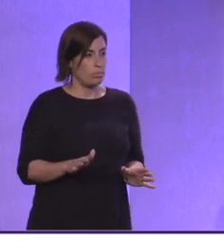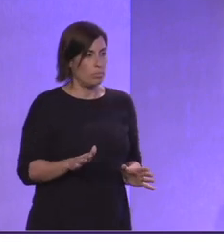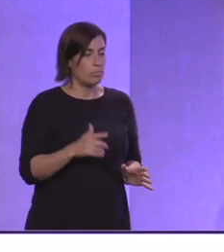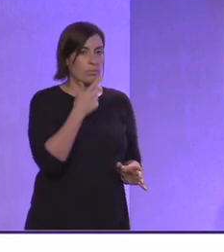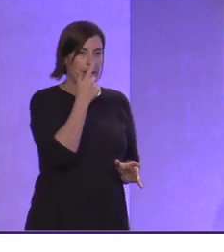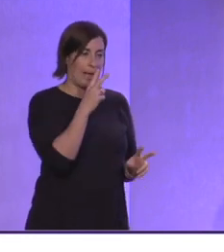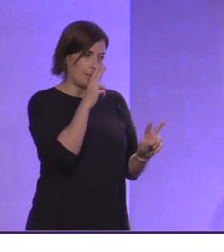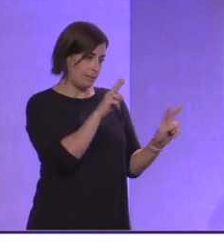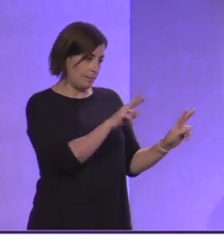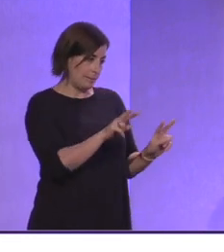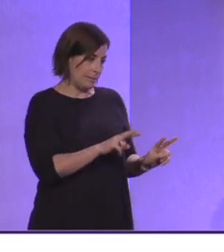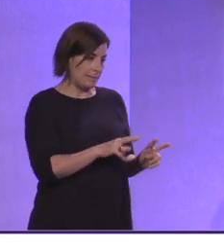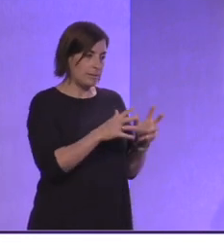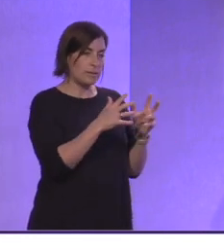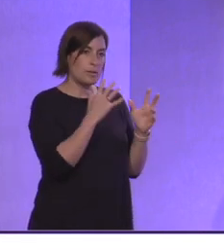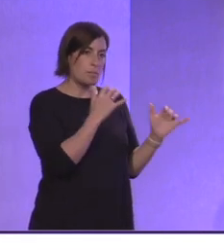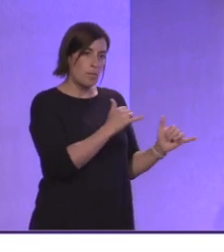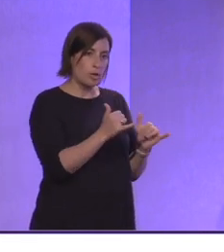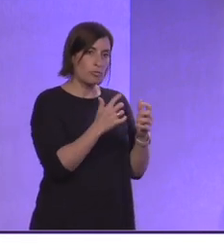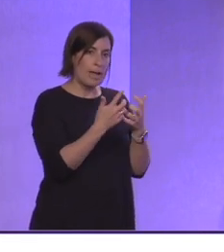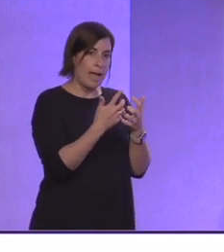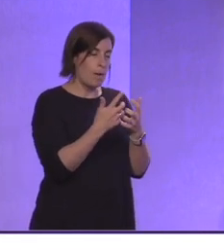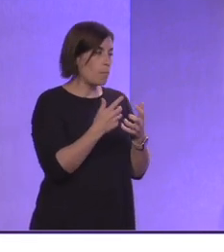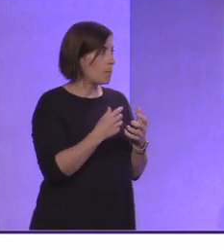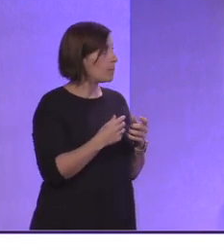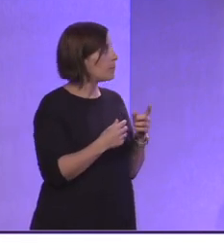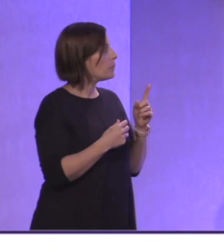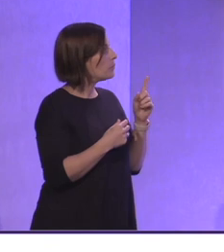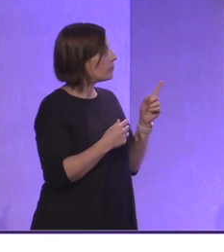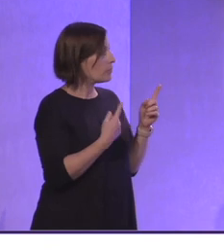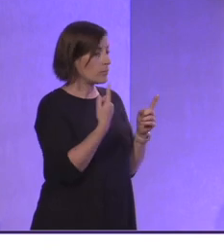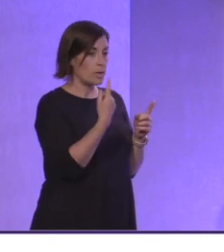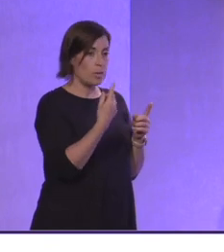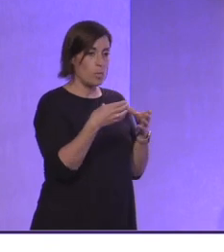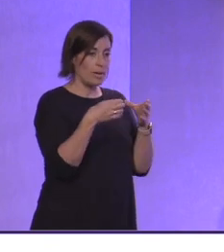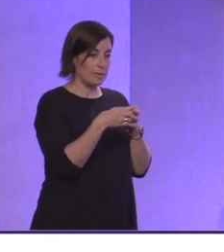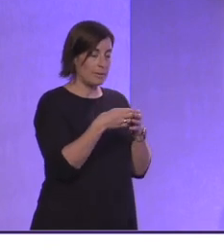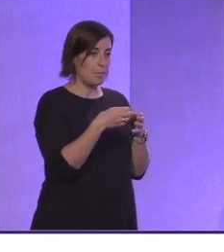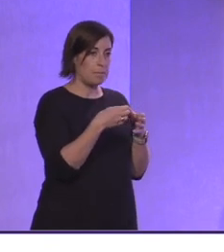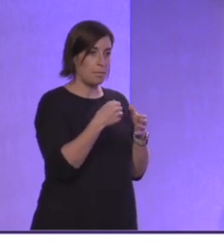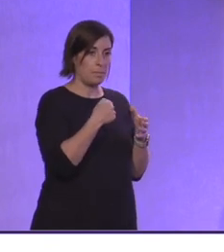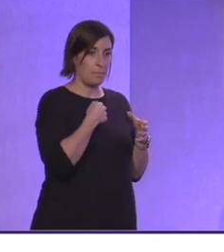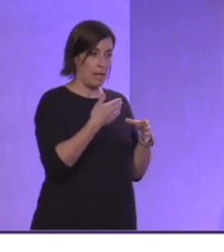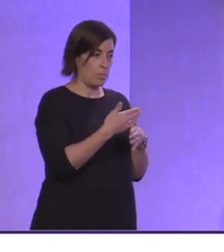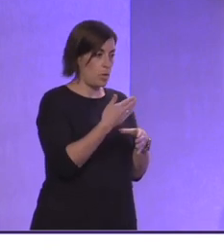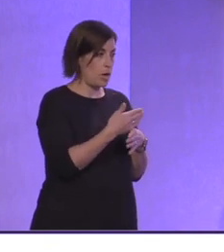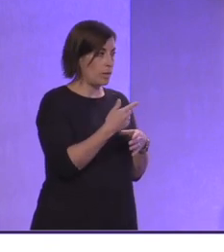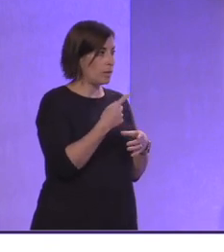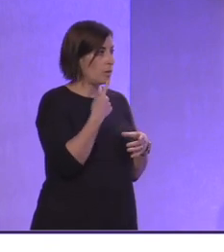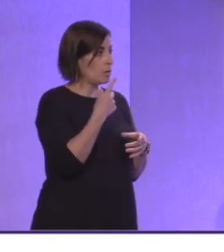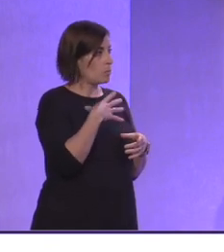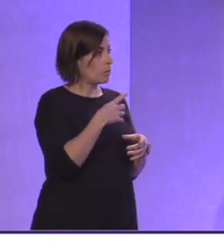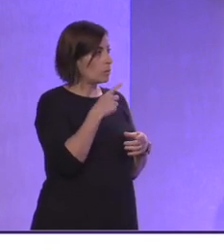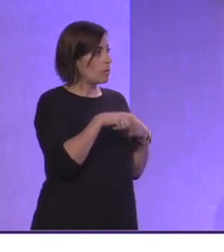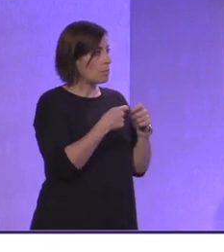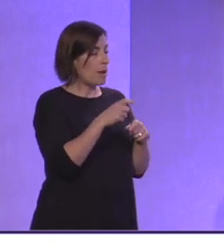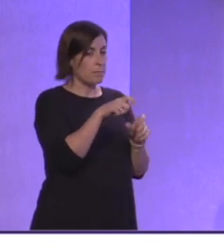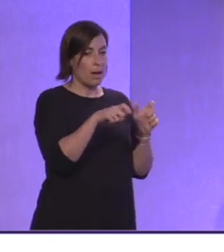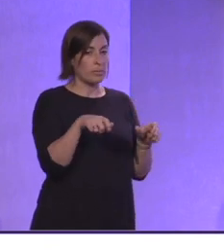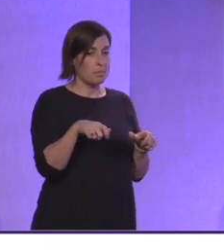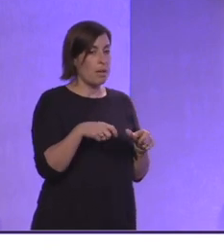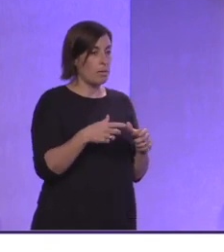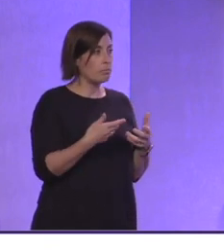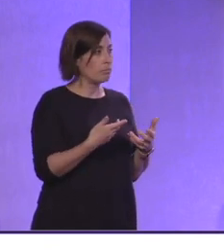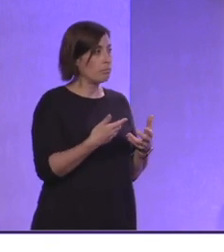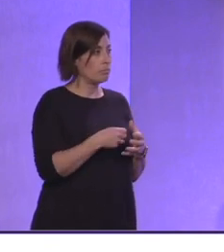in the tech group I work in, one of the themes we work towards is being customer obsessed. And monitoring helps us to